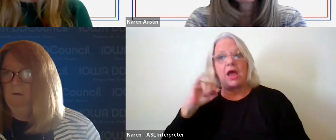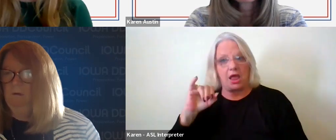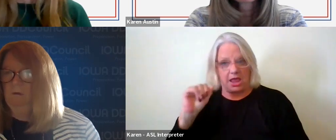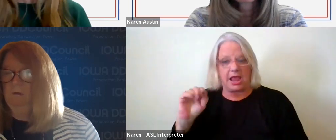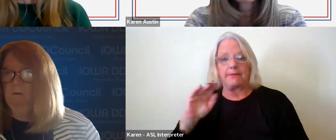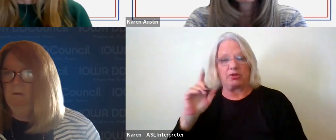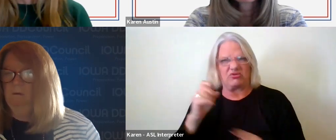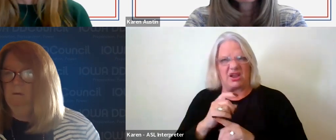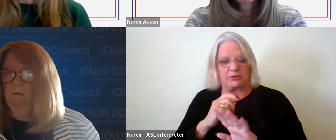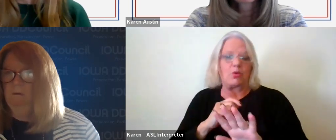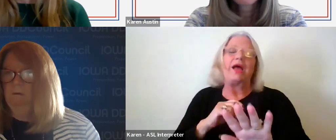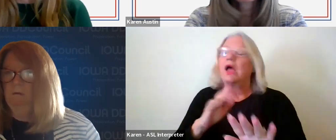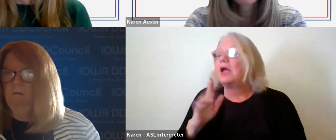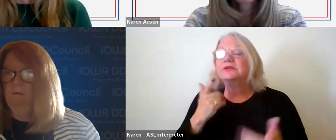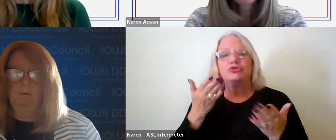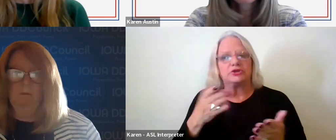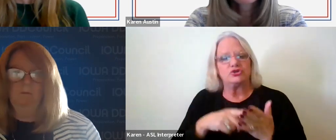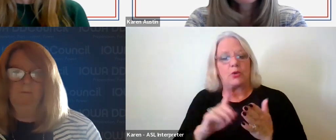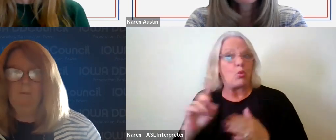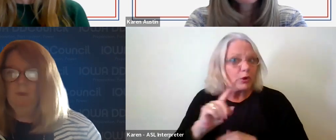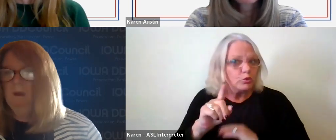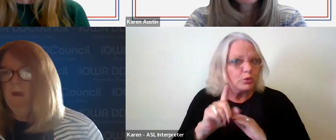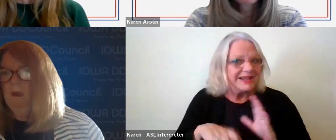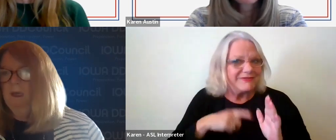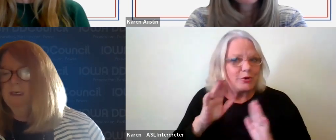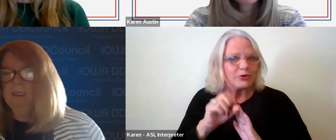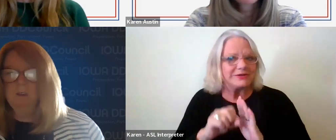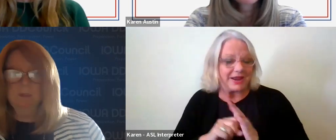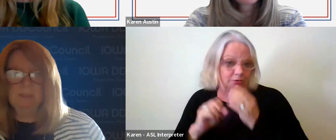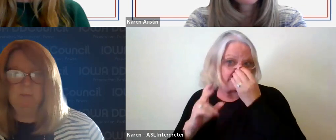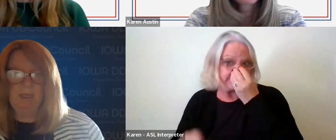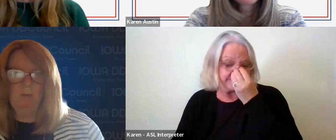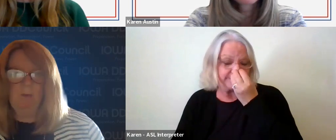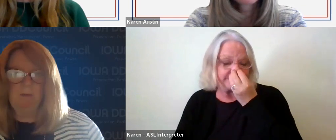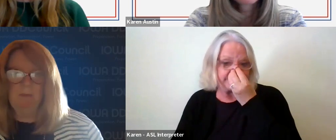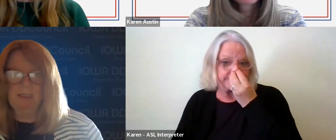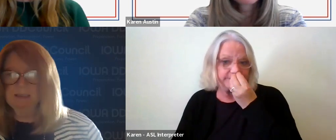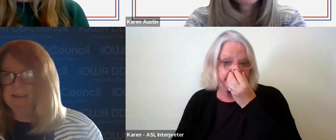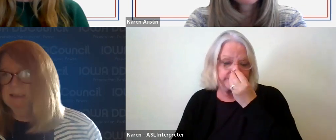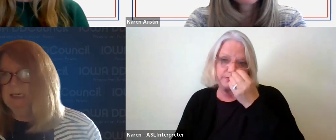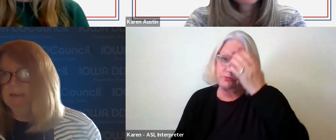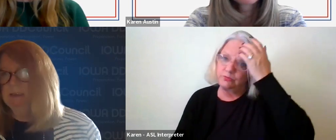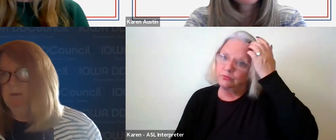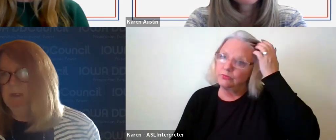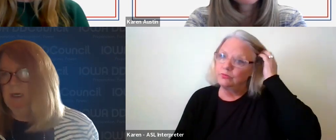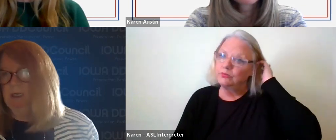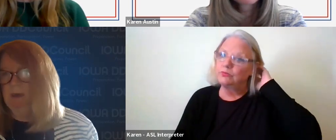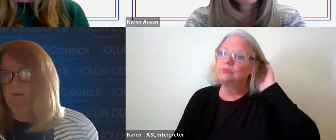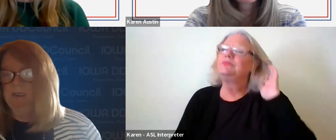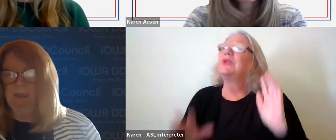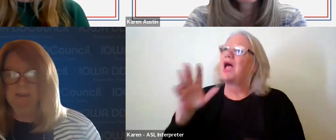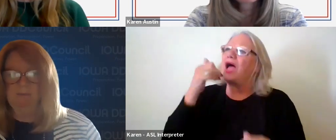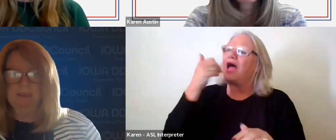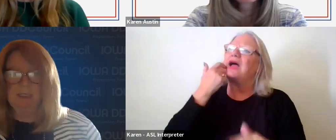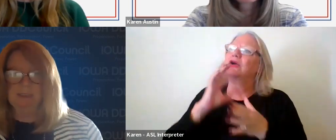We always recommend checking with your home state, but it is an option. Can you just explain what we mean by sunset when we talk